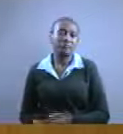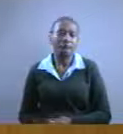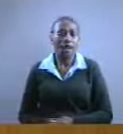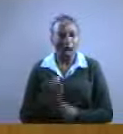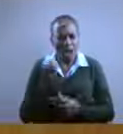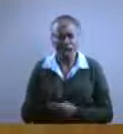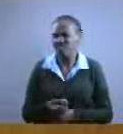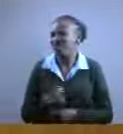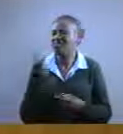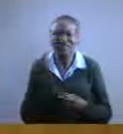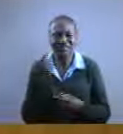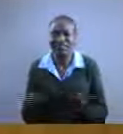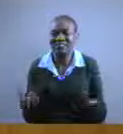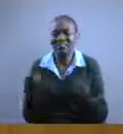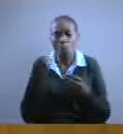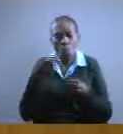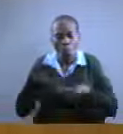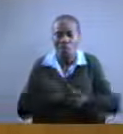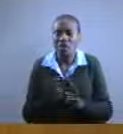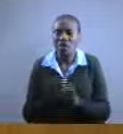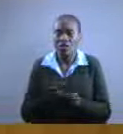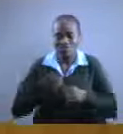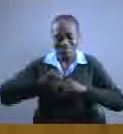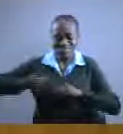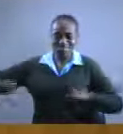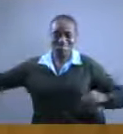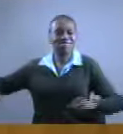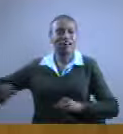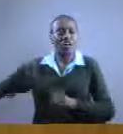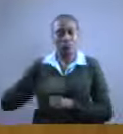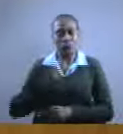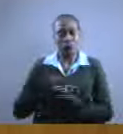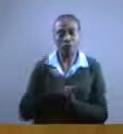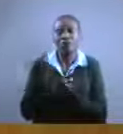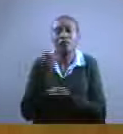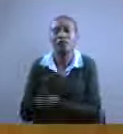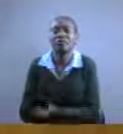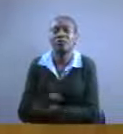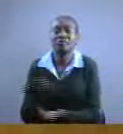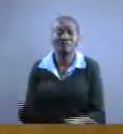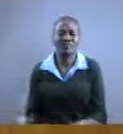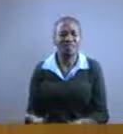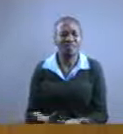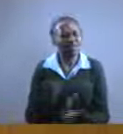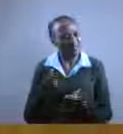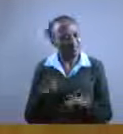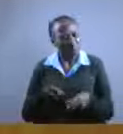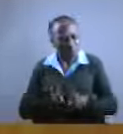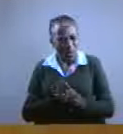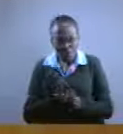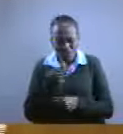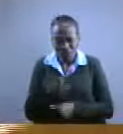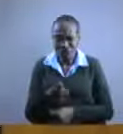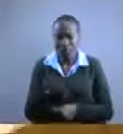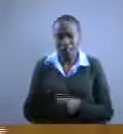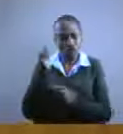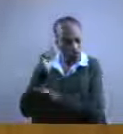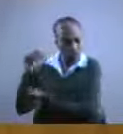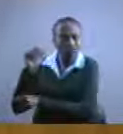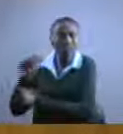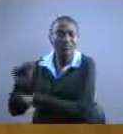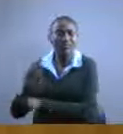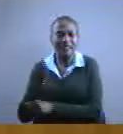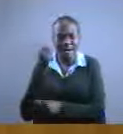attempt to exclude young people from the economy. It is surely very strange that COSATU is against this